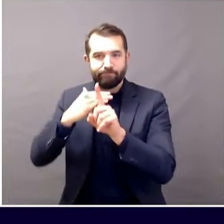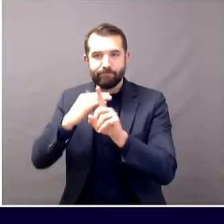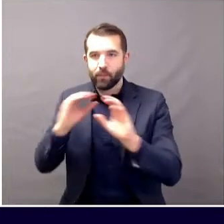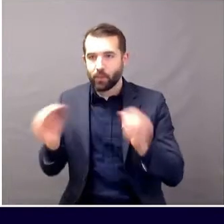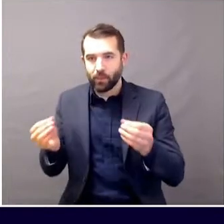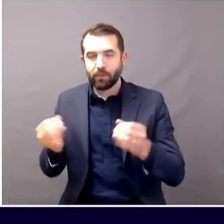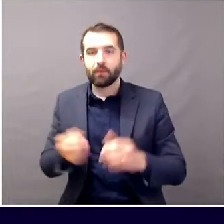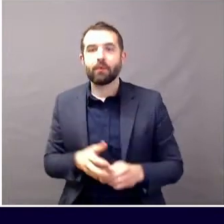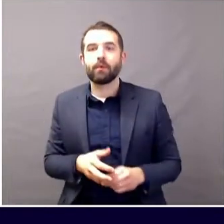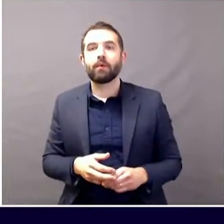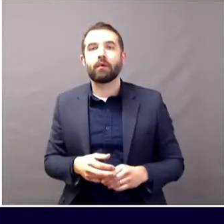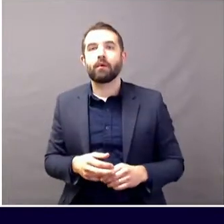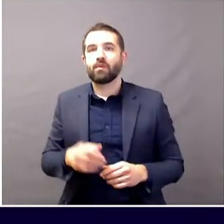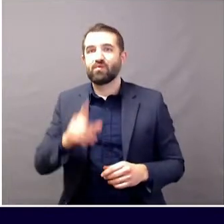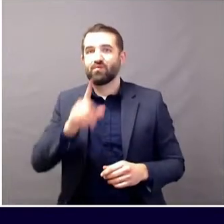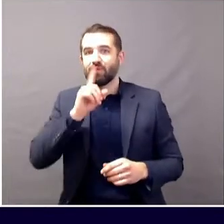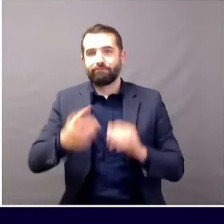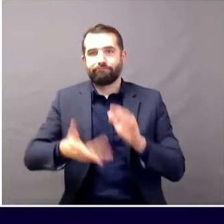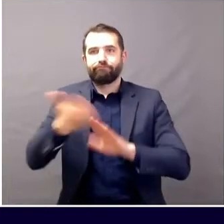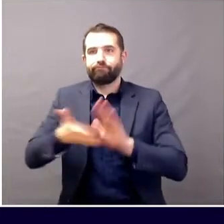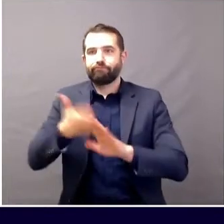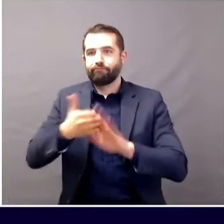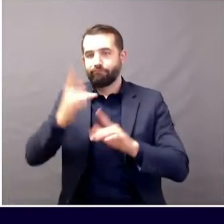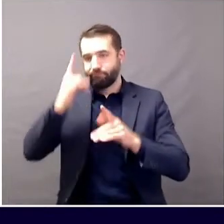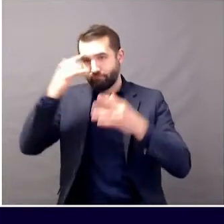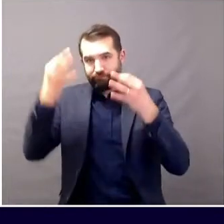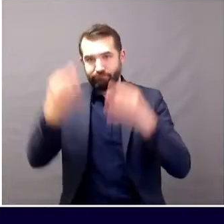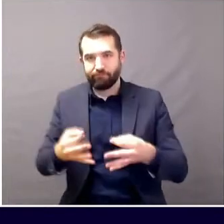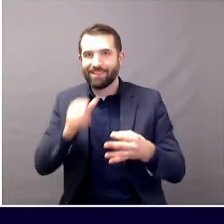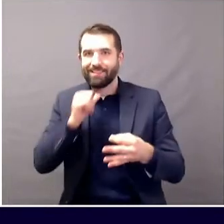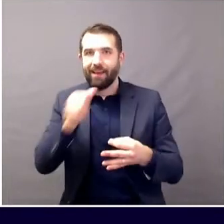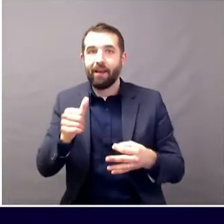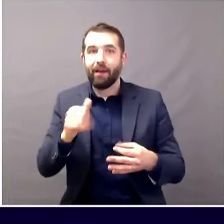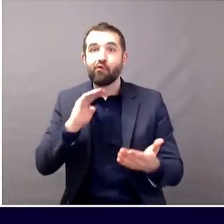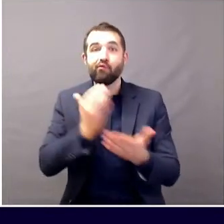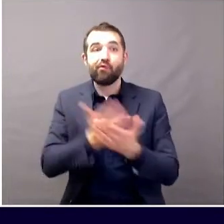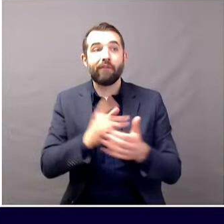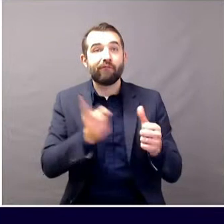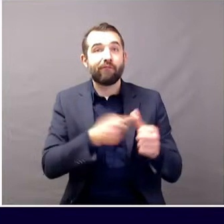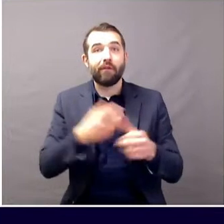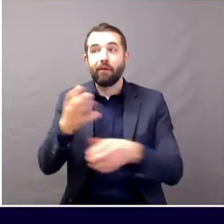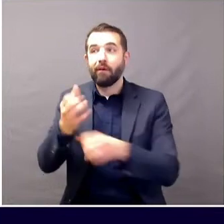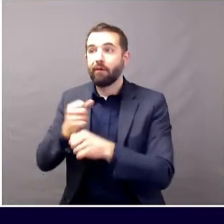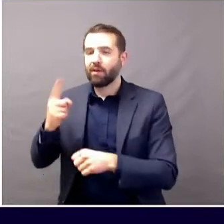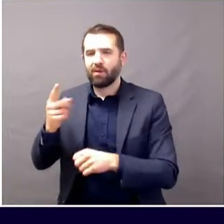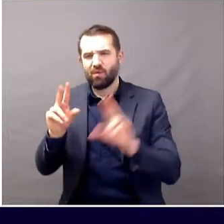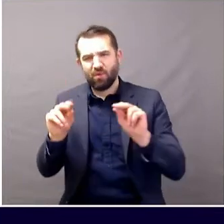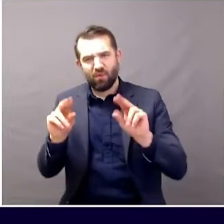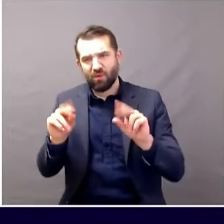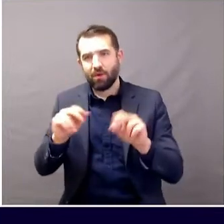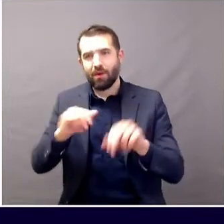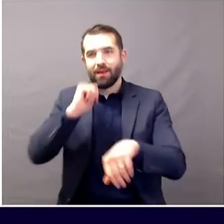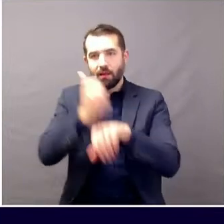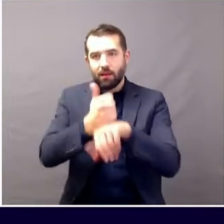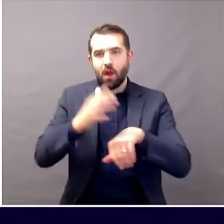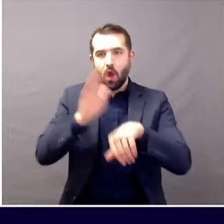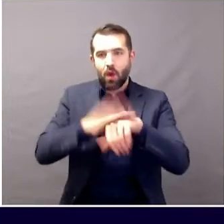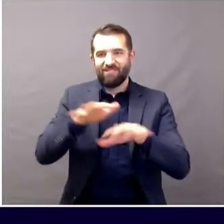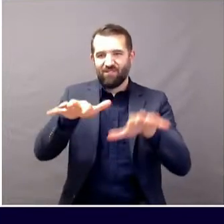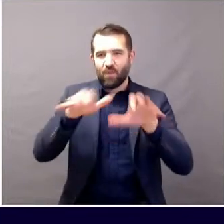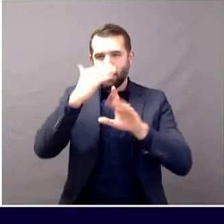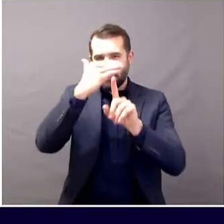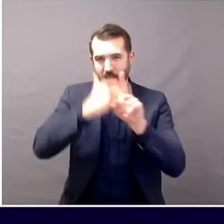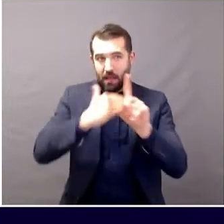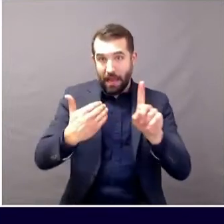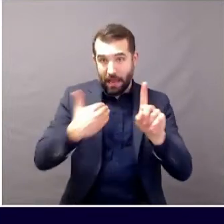a first in line decision. It's important to note as we are going through vaccine planning, although we